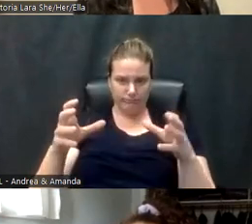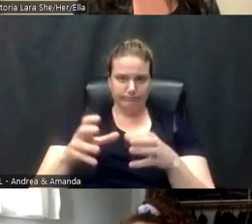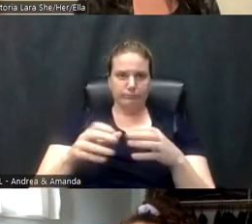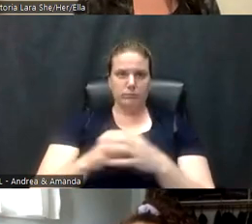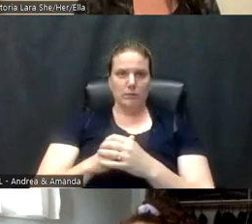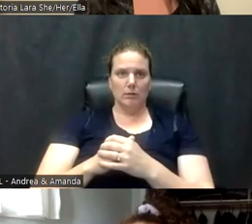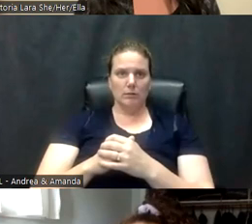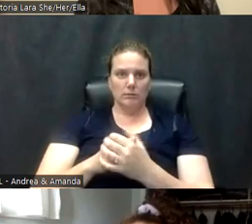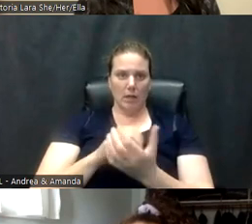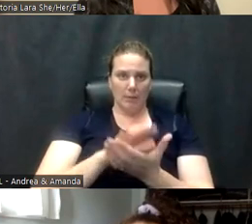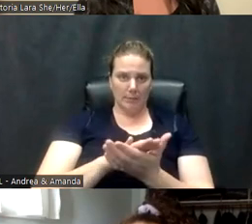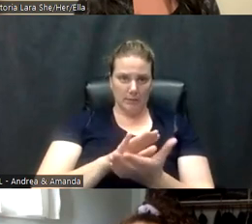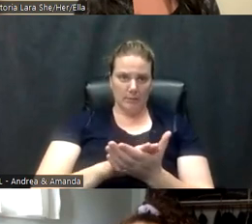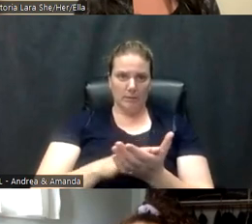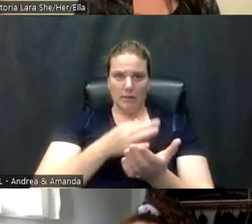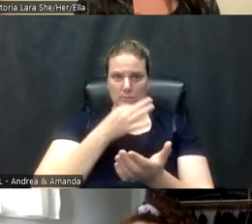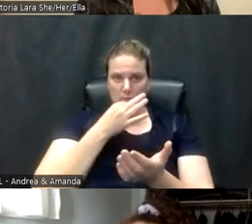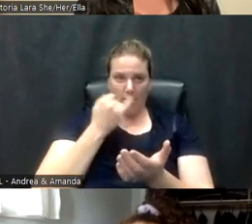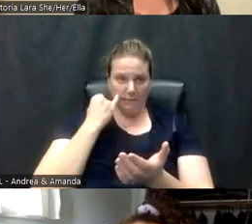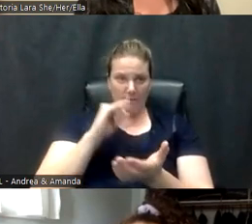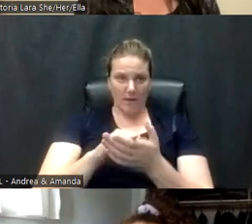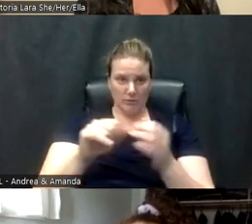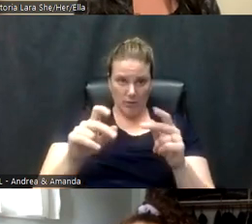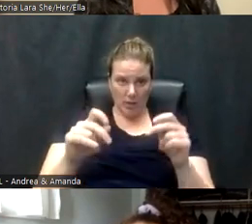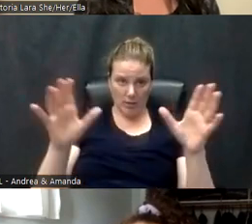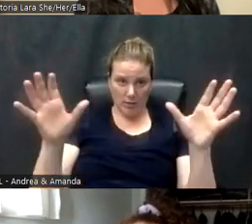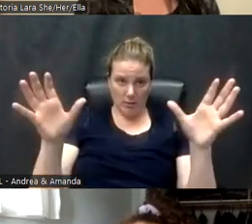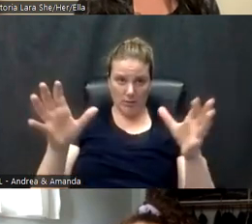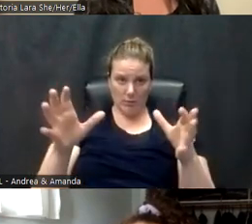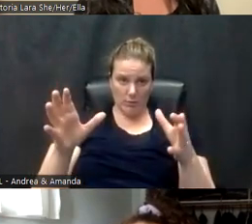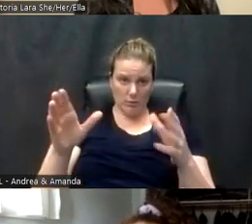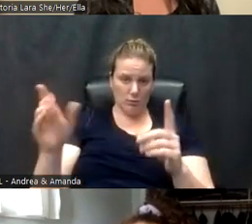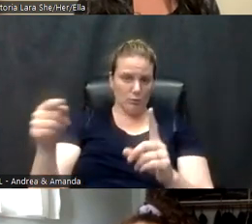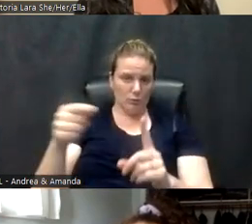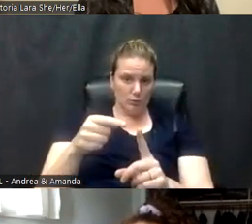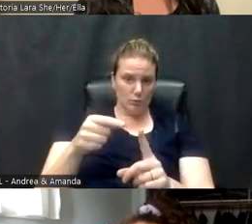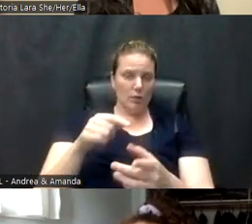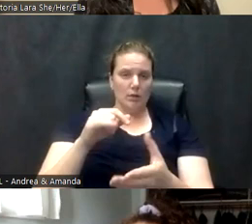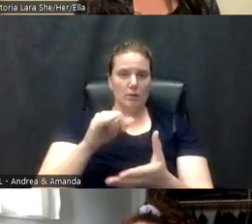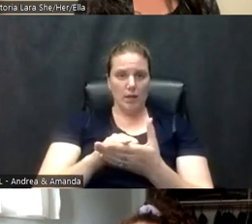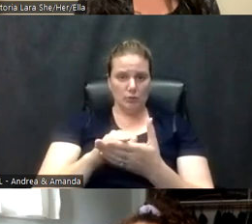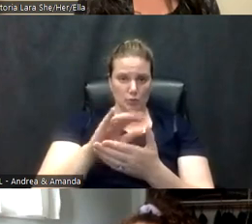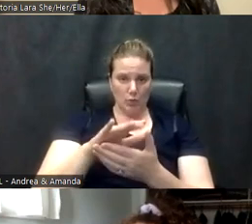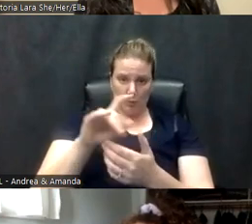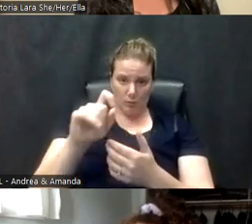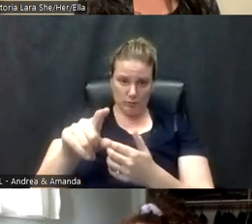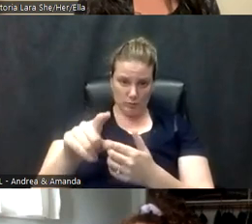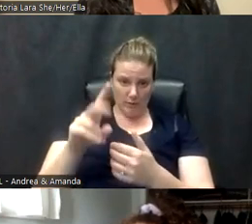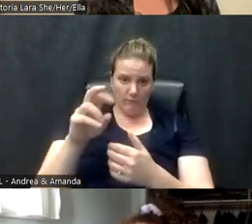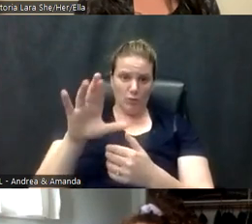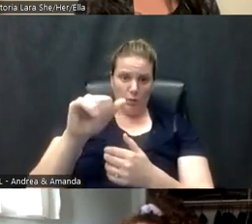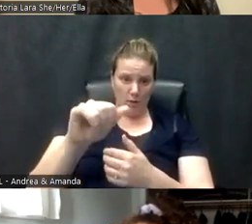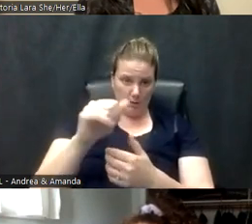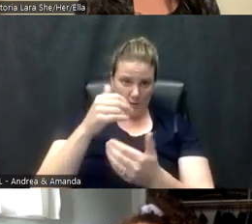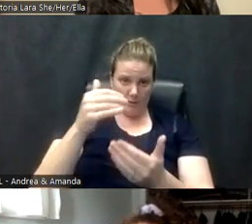to academics and experts, if that's all right. Just redirecting us back to your question, Victoria.